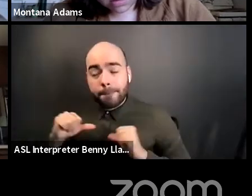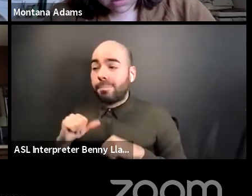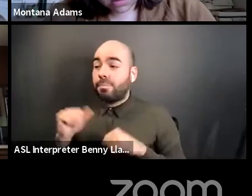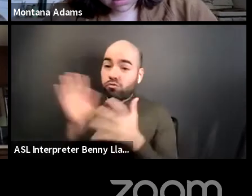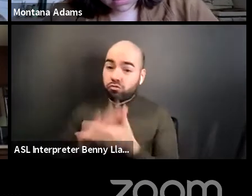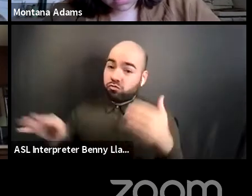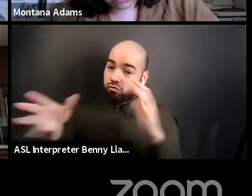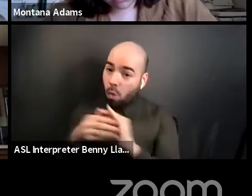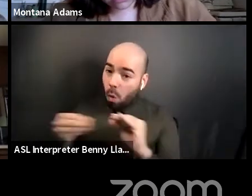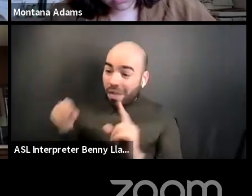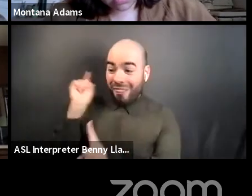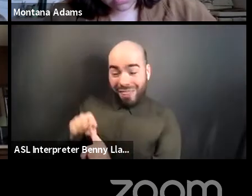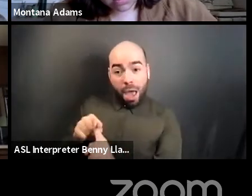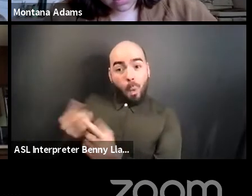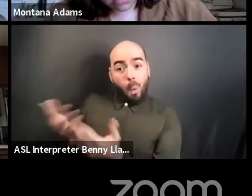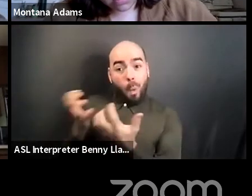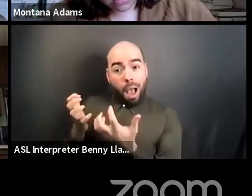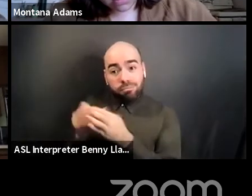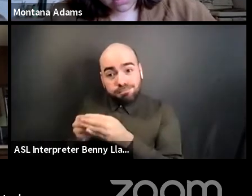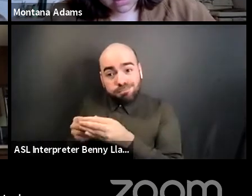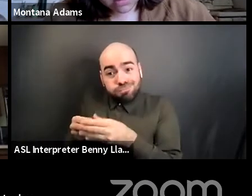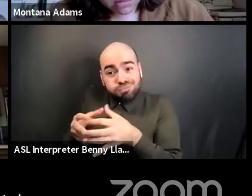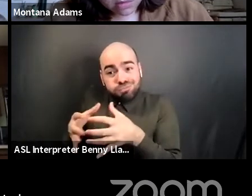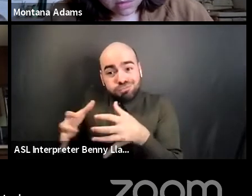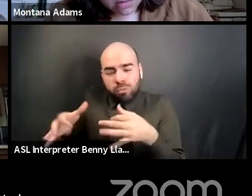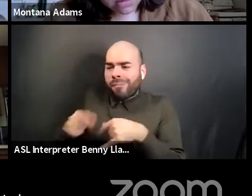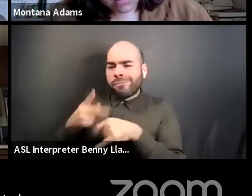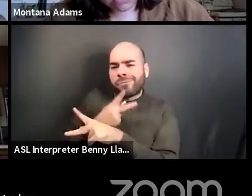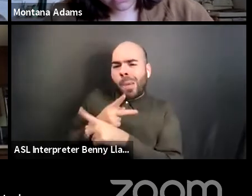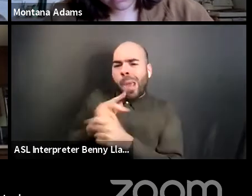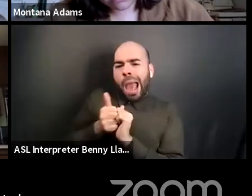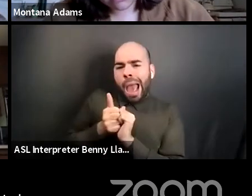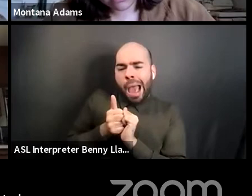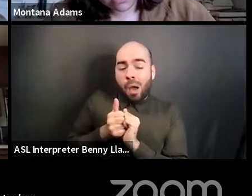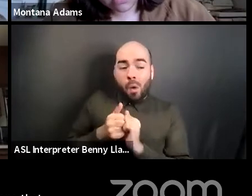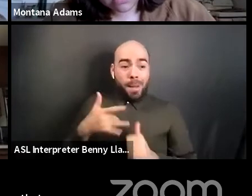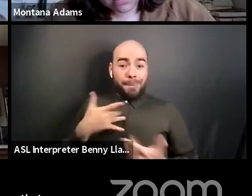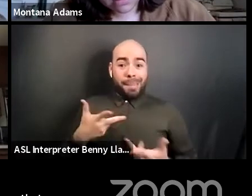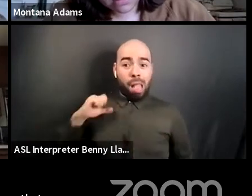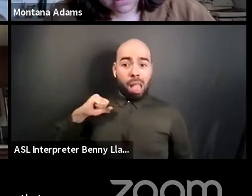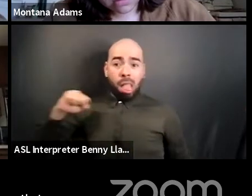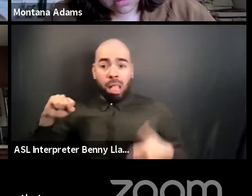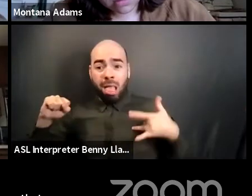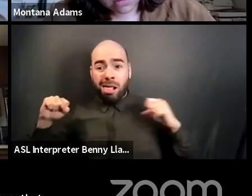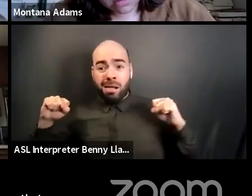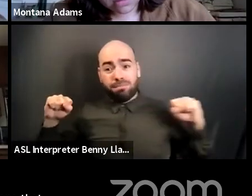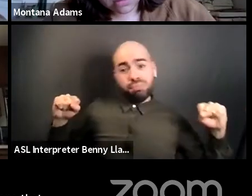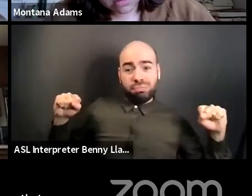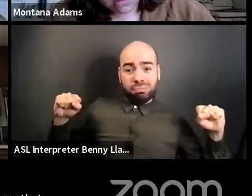to learn how to navigate the two directions that are being pulled in. One that is